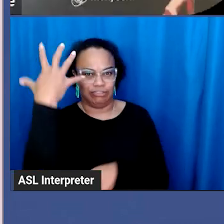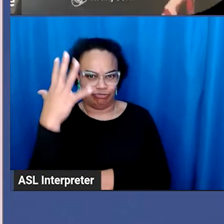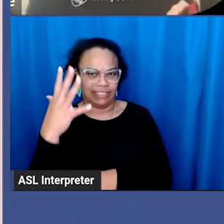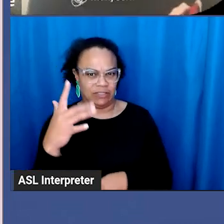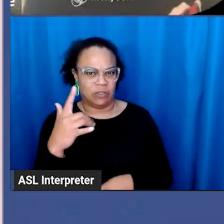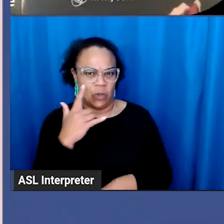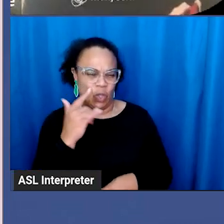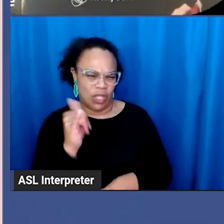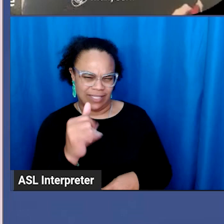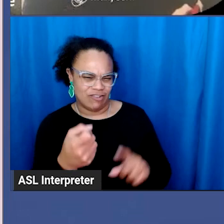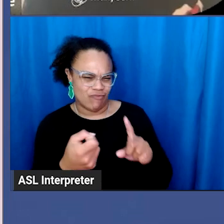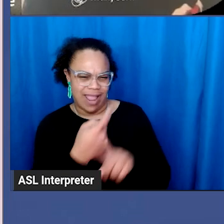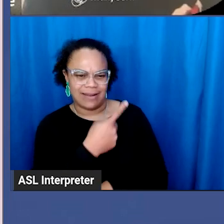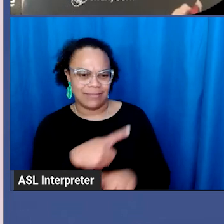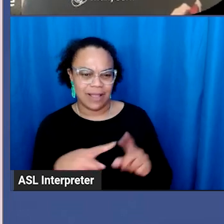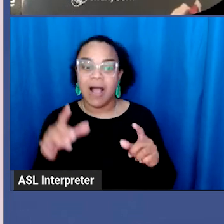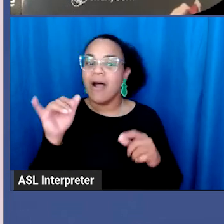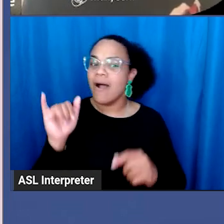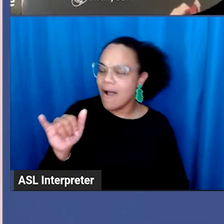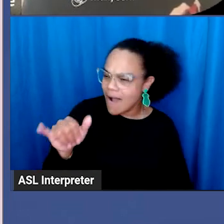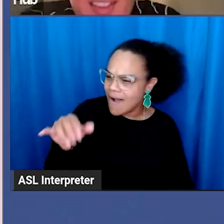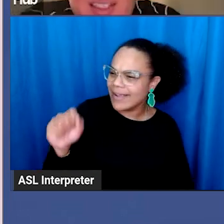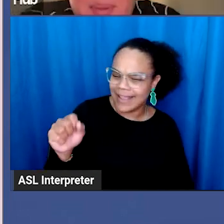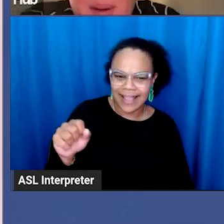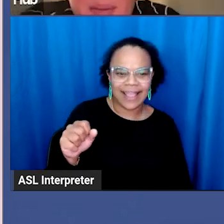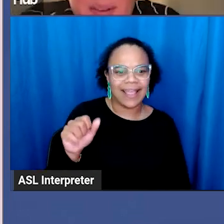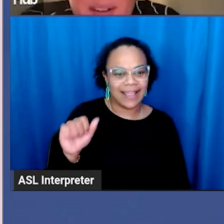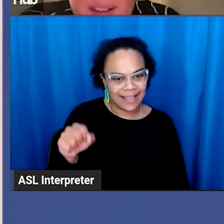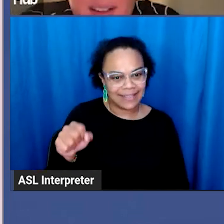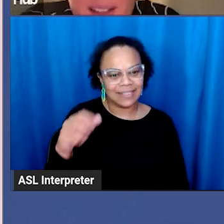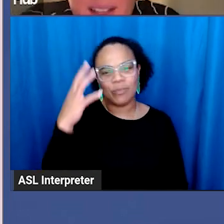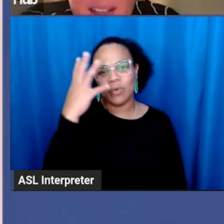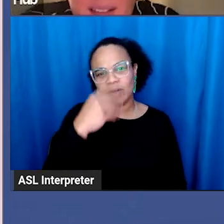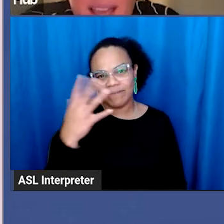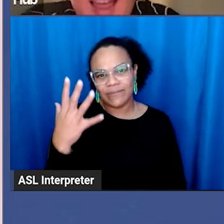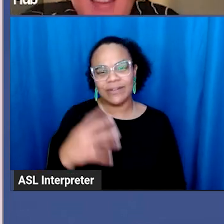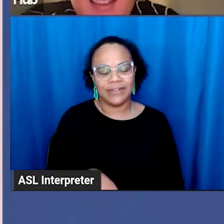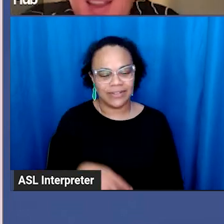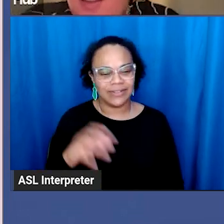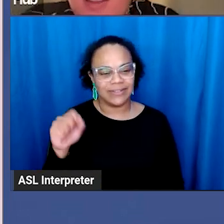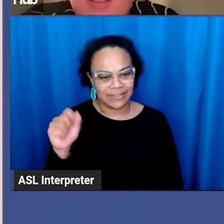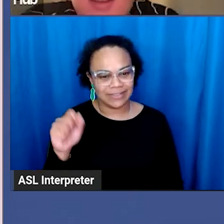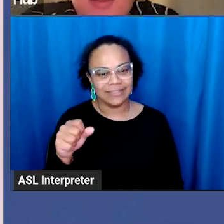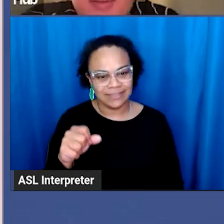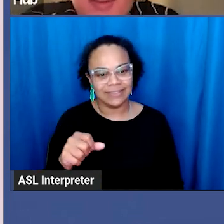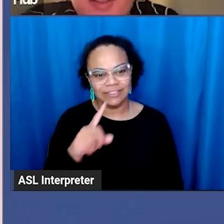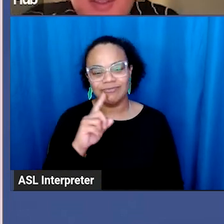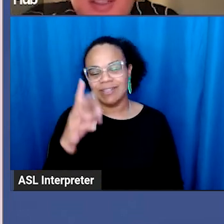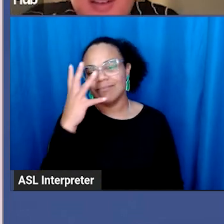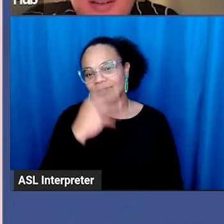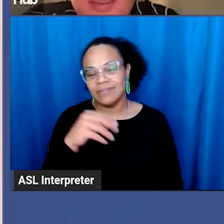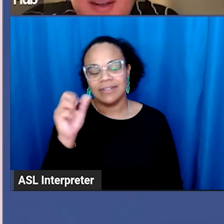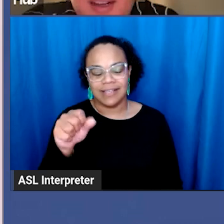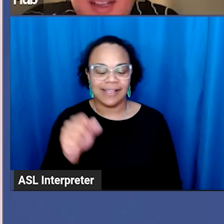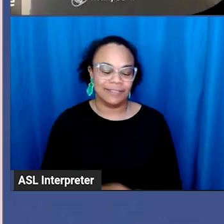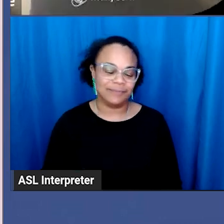yeah. But yeah. Oh, I should wow. Oh, that's have beautiful. heard Oh, that. yeah. That's really beautiful. The choice though. Thank you